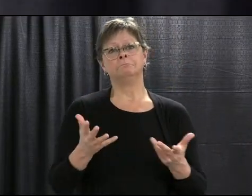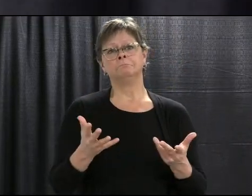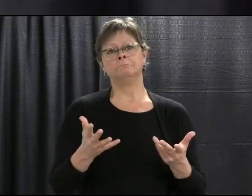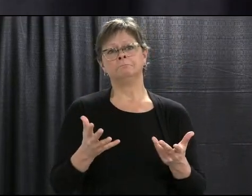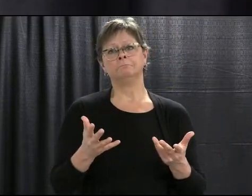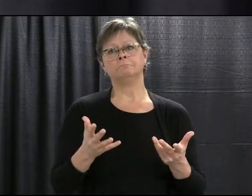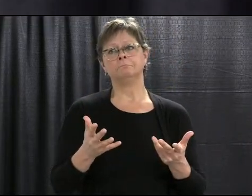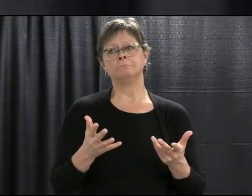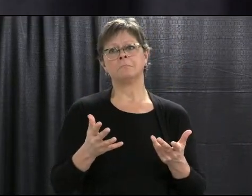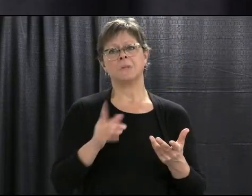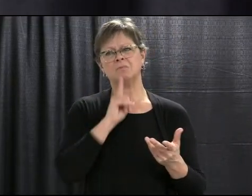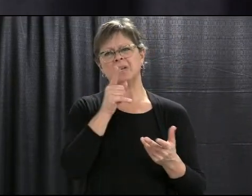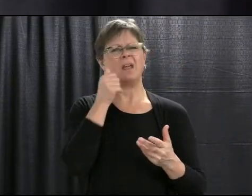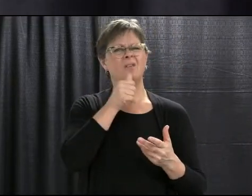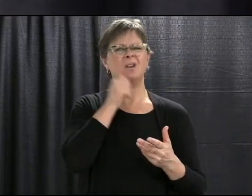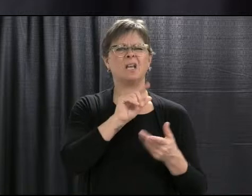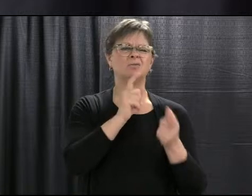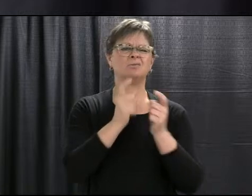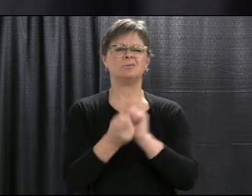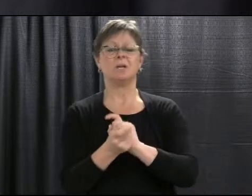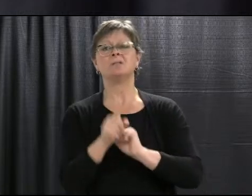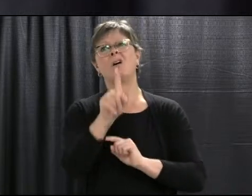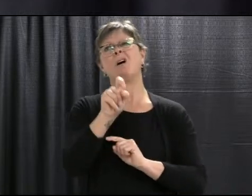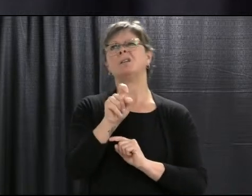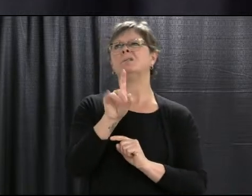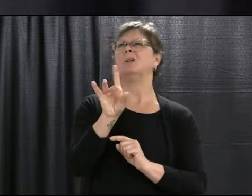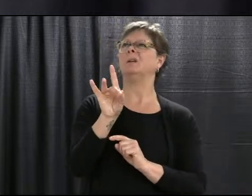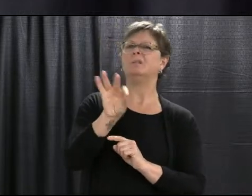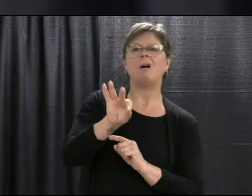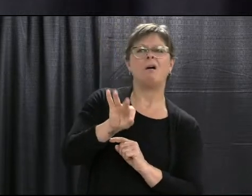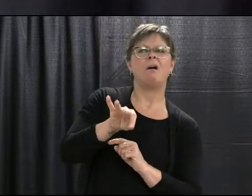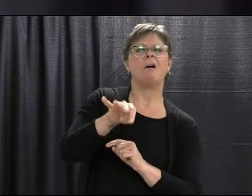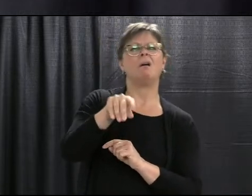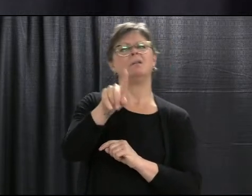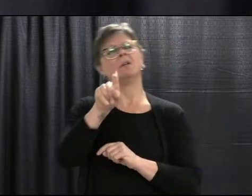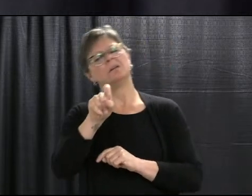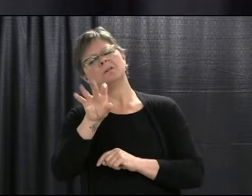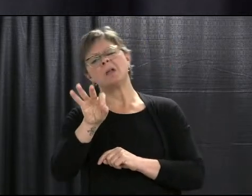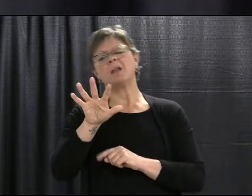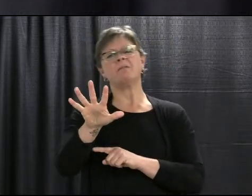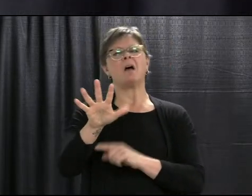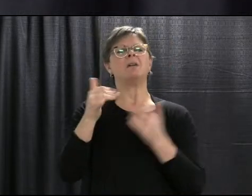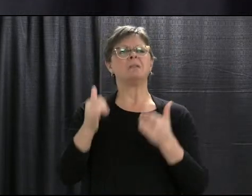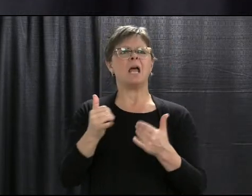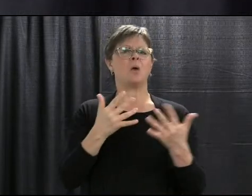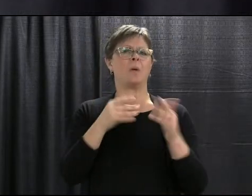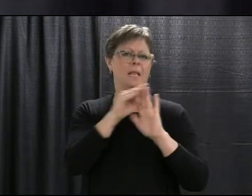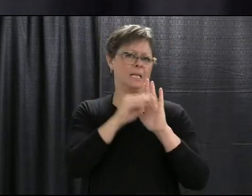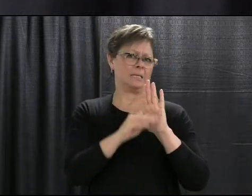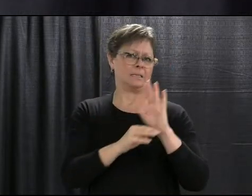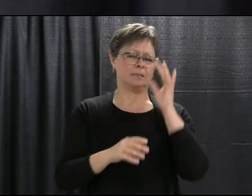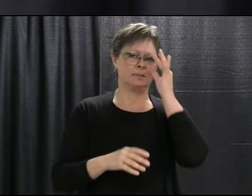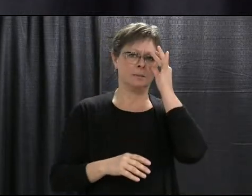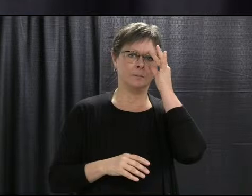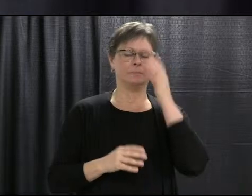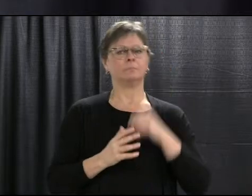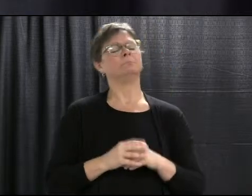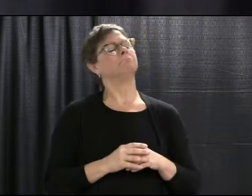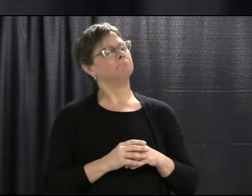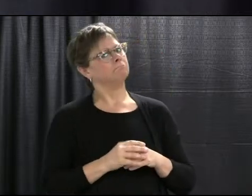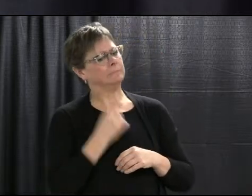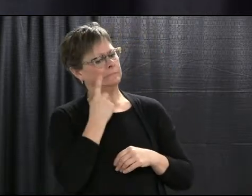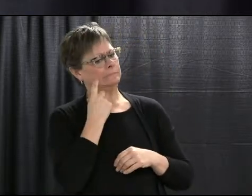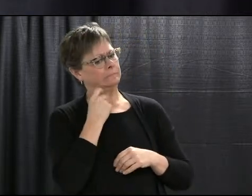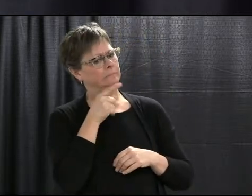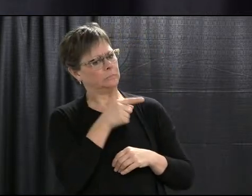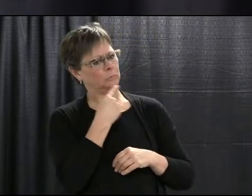it fluctuates daily, but 189, 195 is where our numbers are right now. And earlier you were